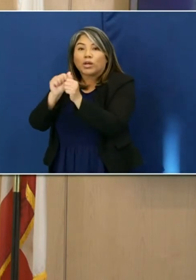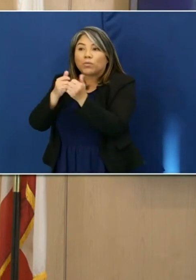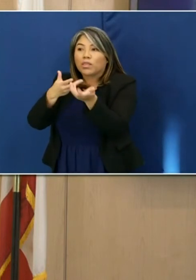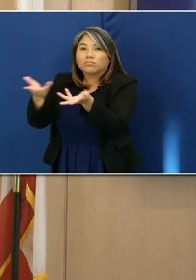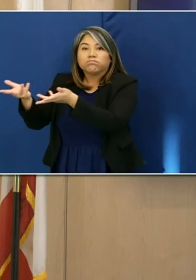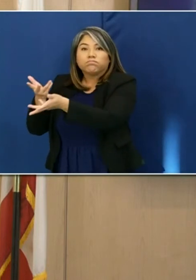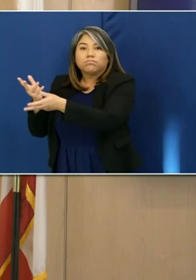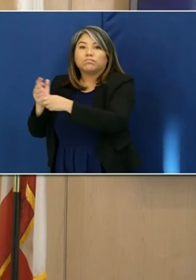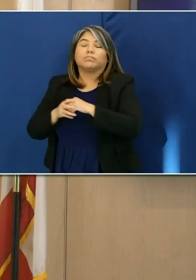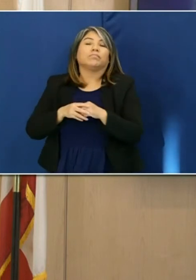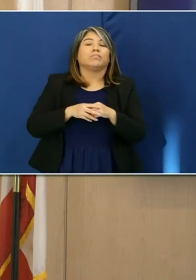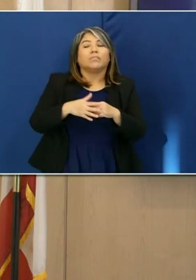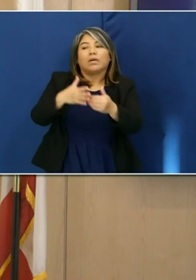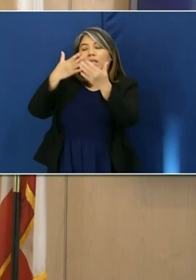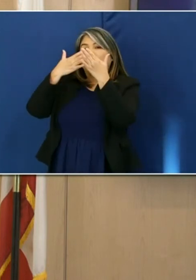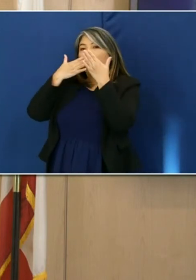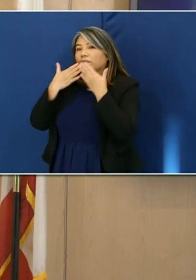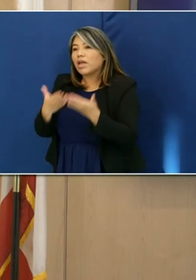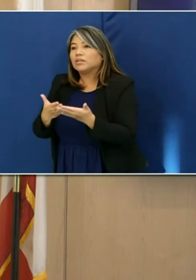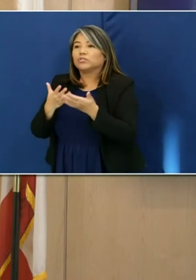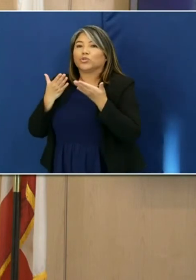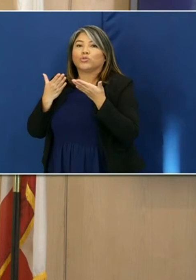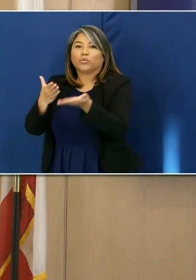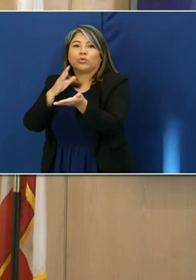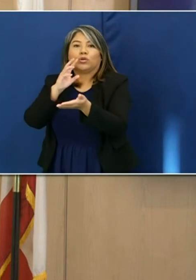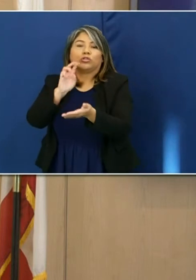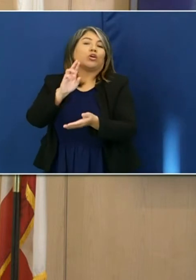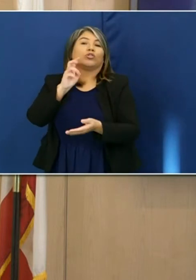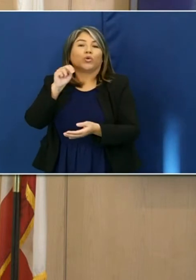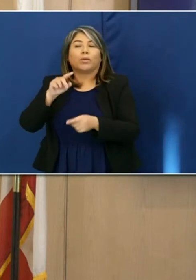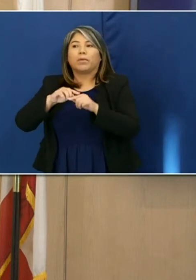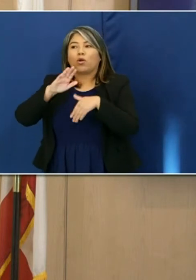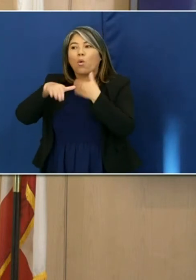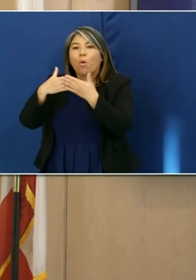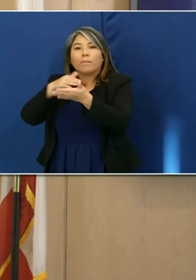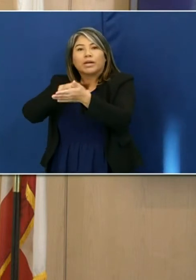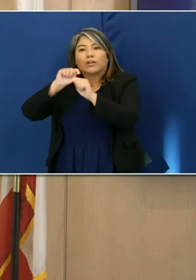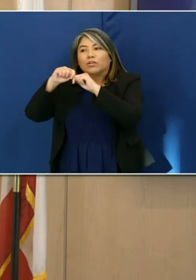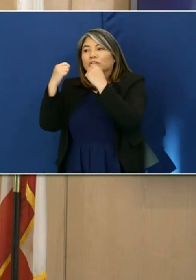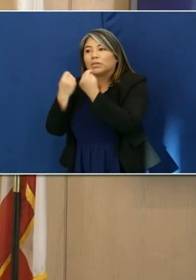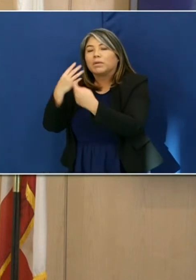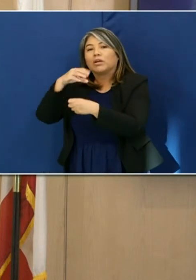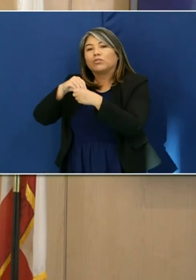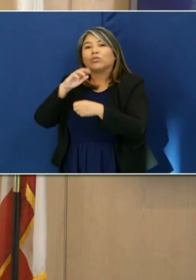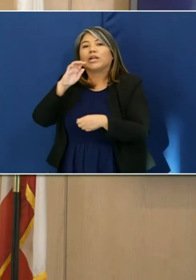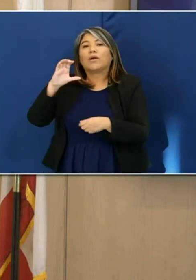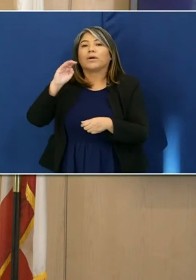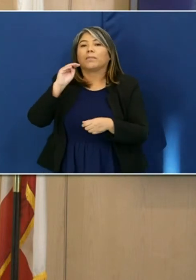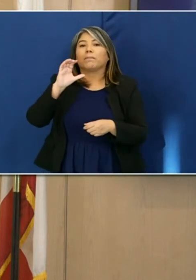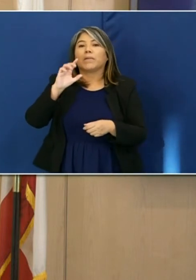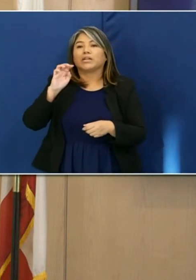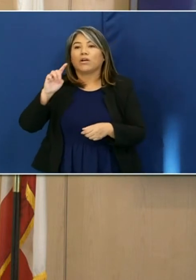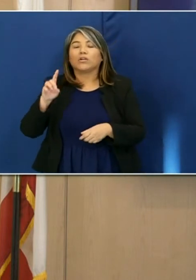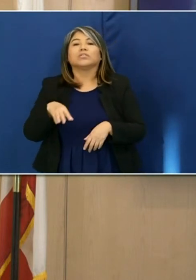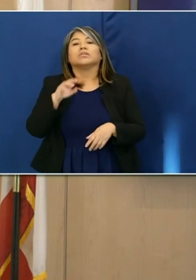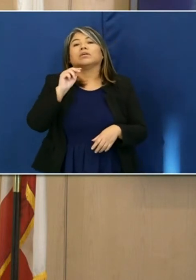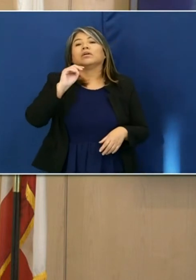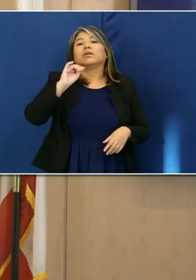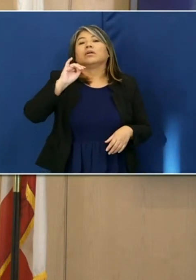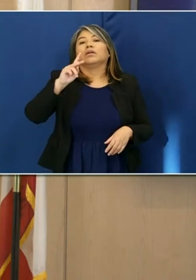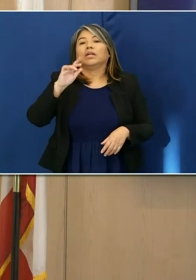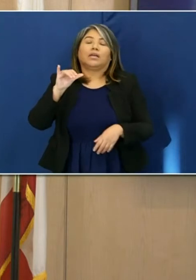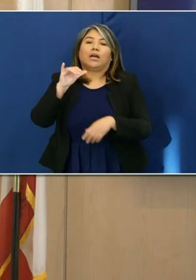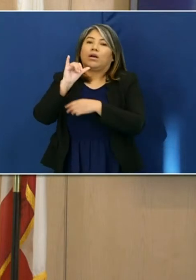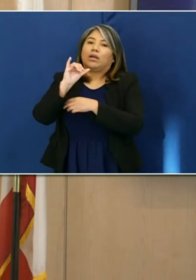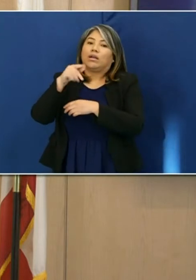with. My thanks go out not only to her, but our entire medical team, including Dr. Eric McDonald, Dr. Nikki